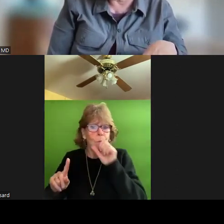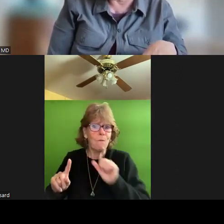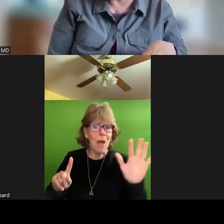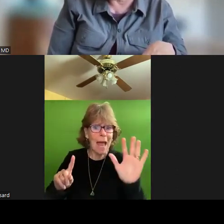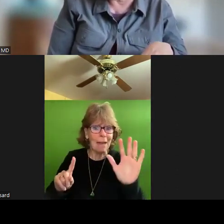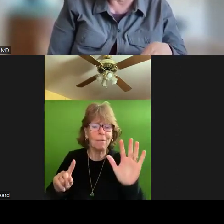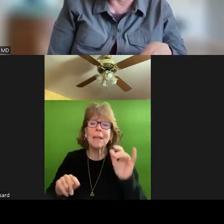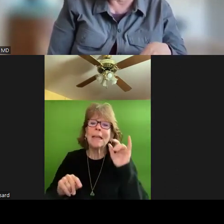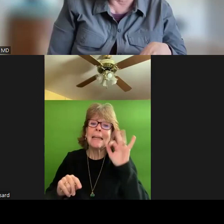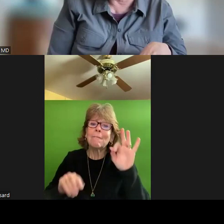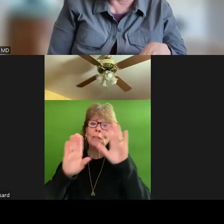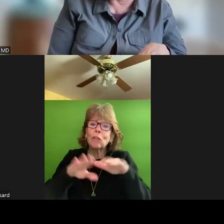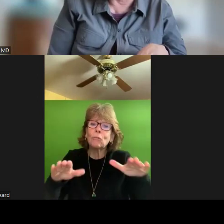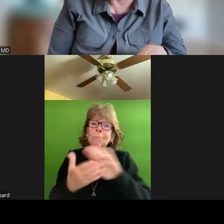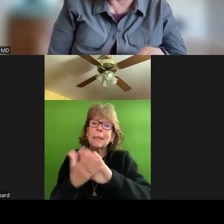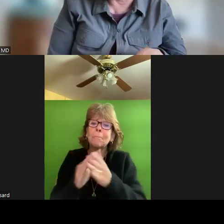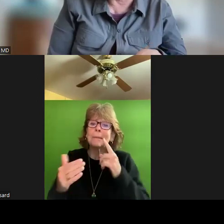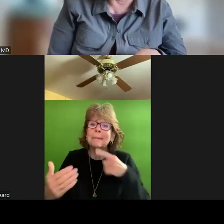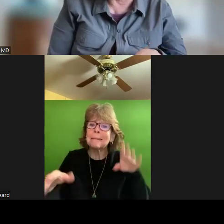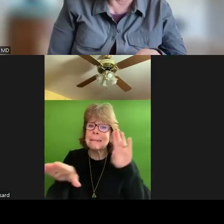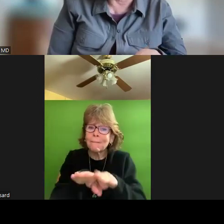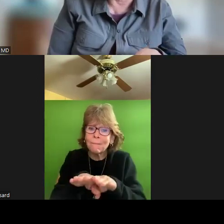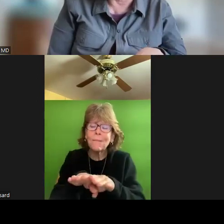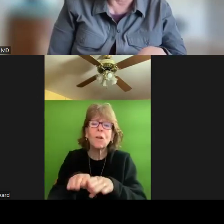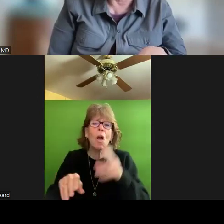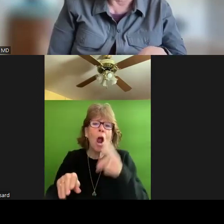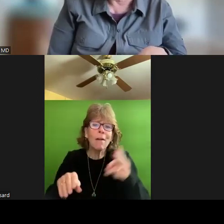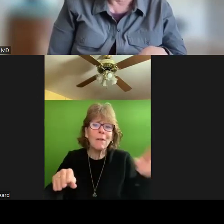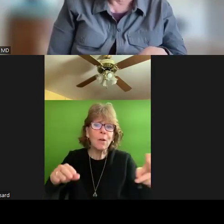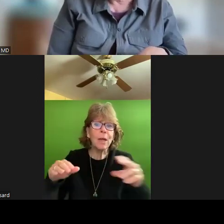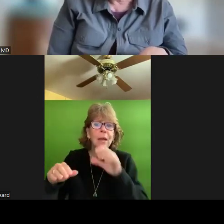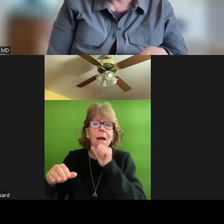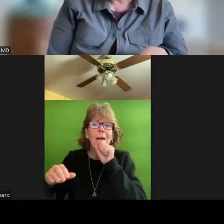under the age of 5 years are at risk for language deprivation.